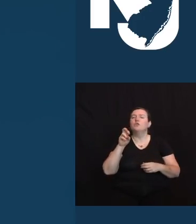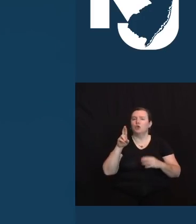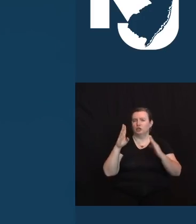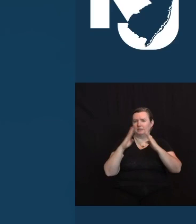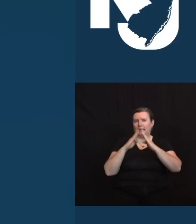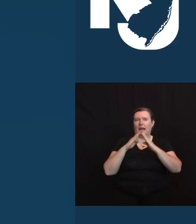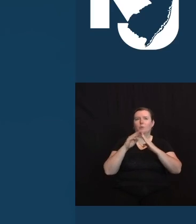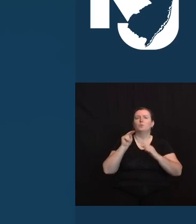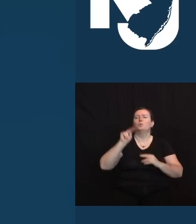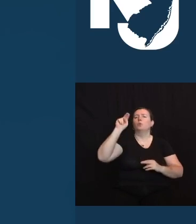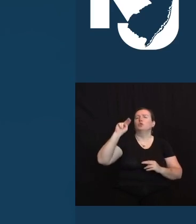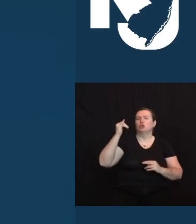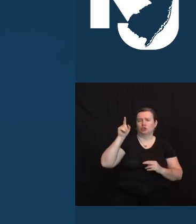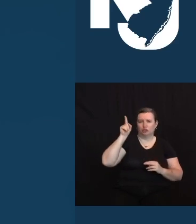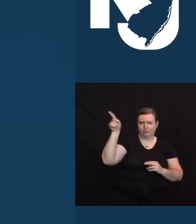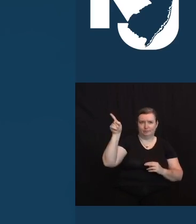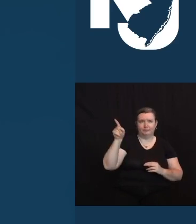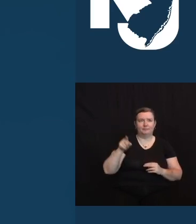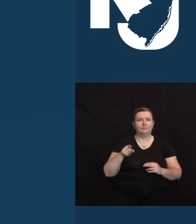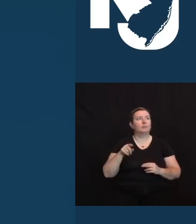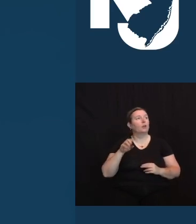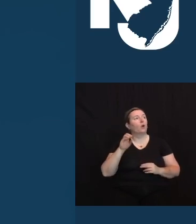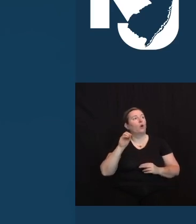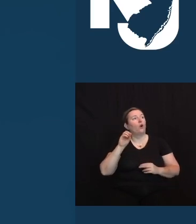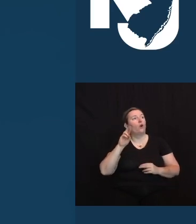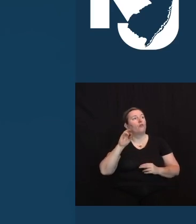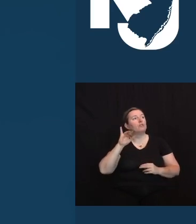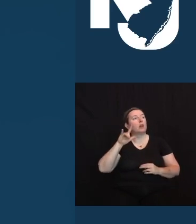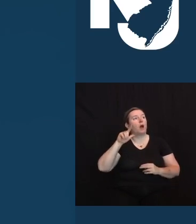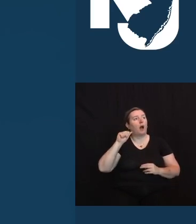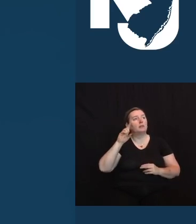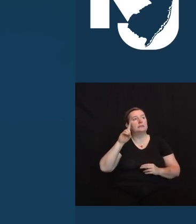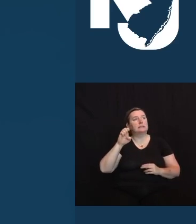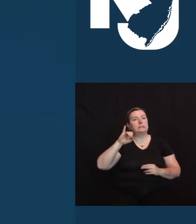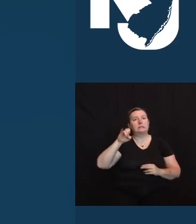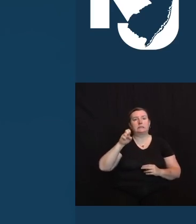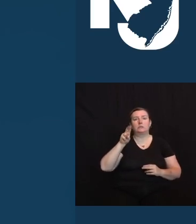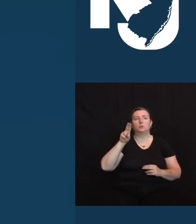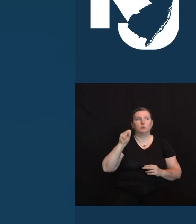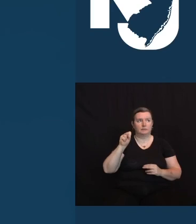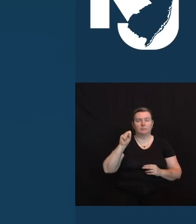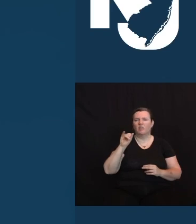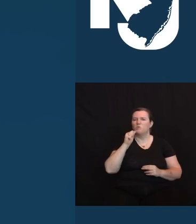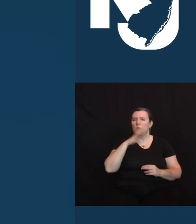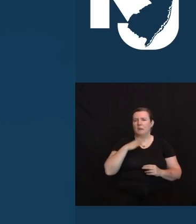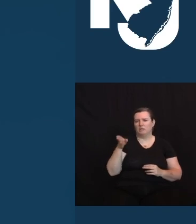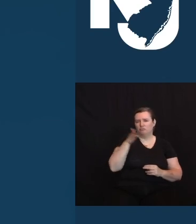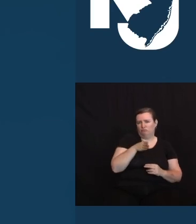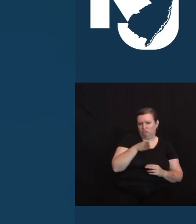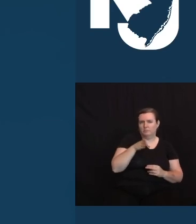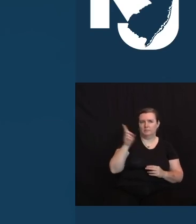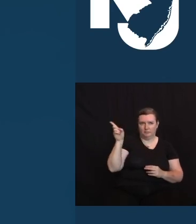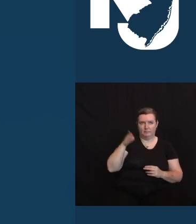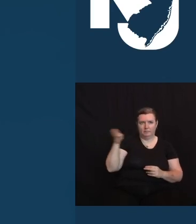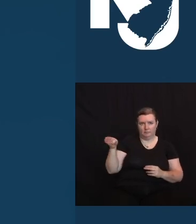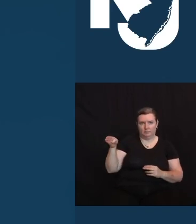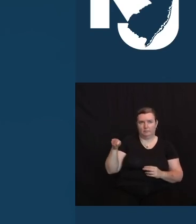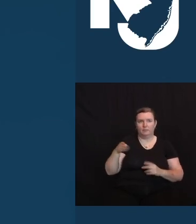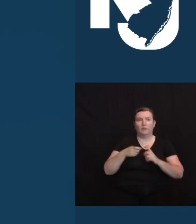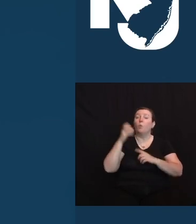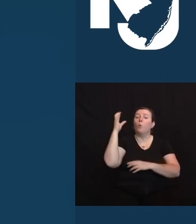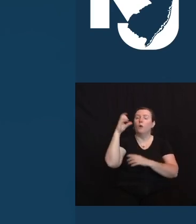to remember Orfilia de Jesus on the left. She came to this country from her native Colombia and